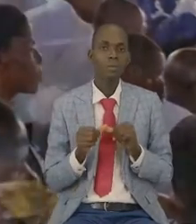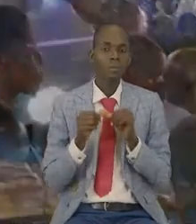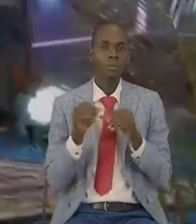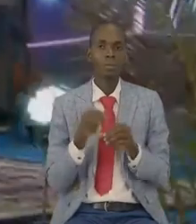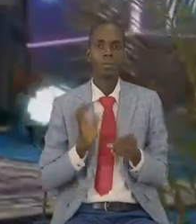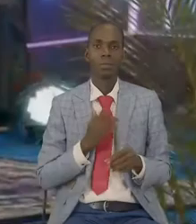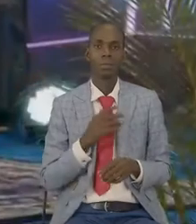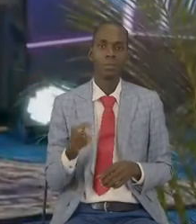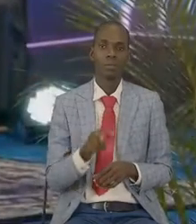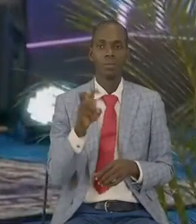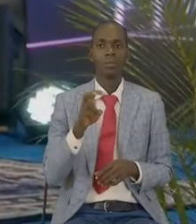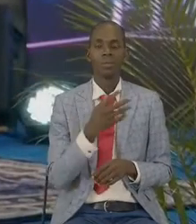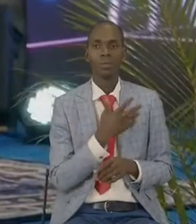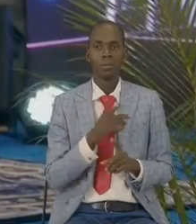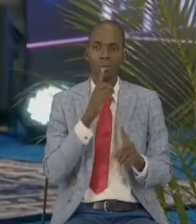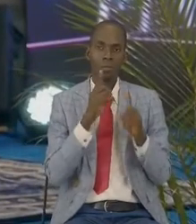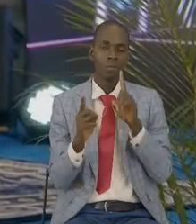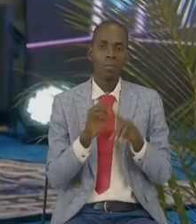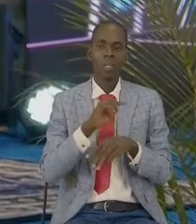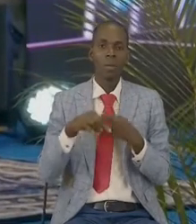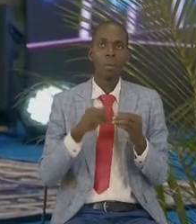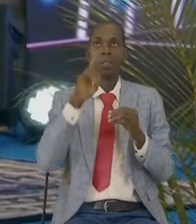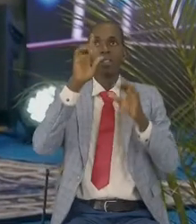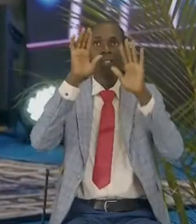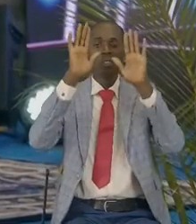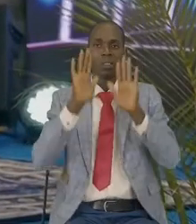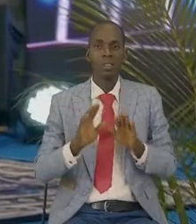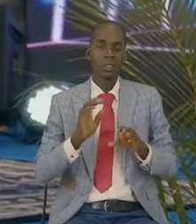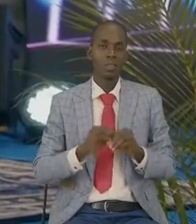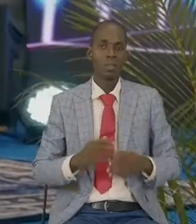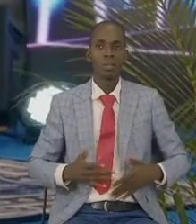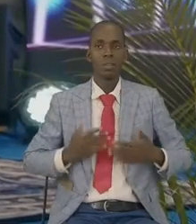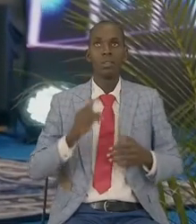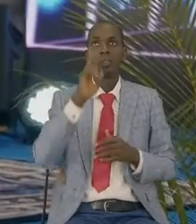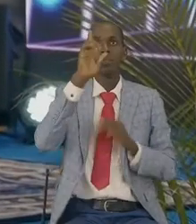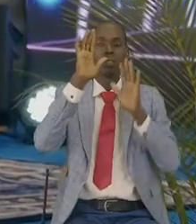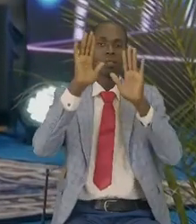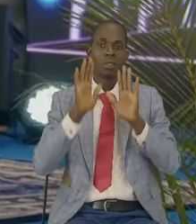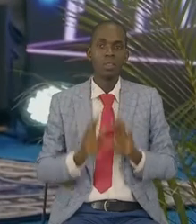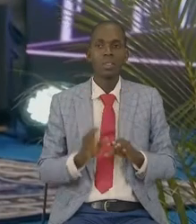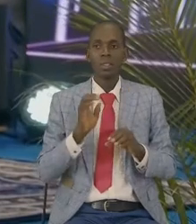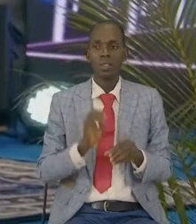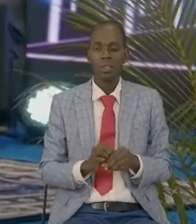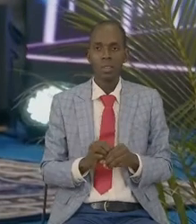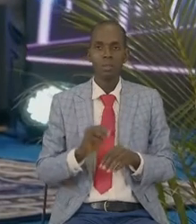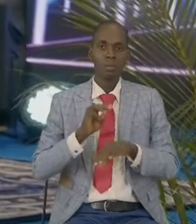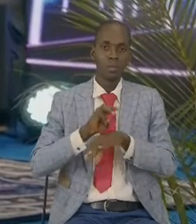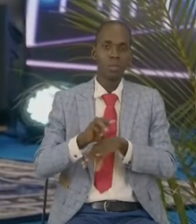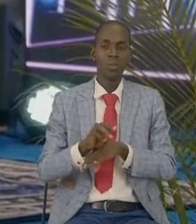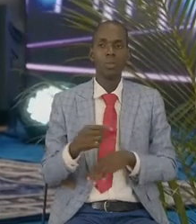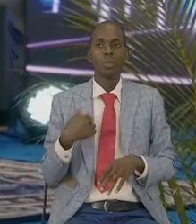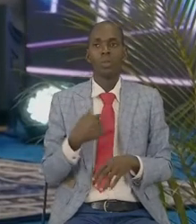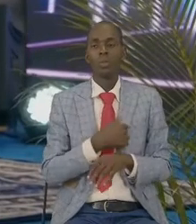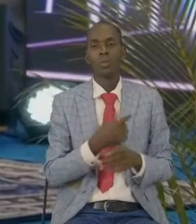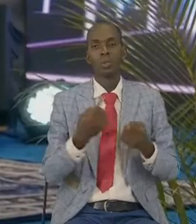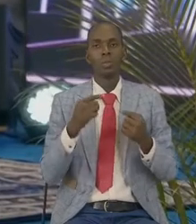and we're talking about excellence, excellence in life, excellence in ministry, we come to